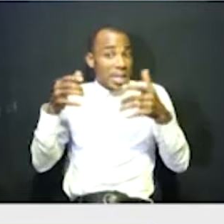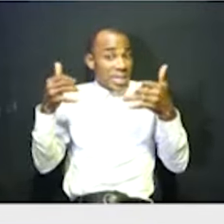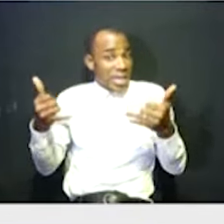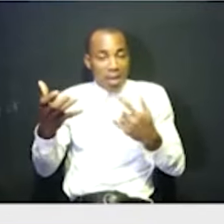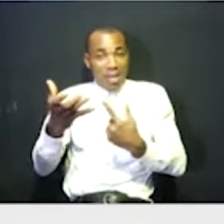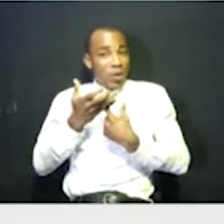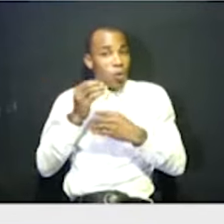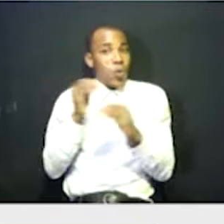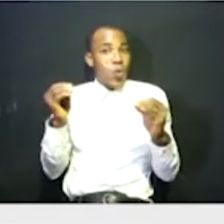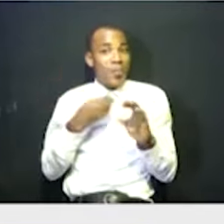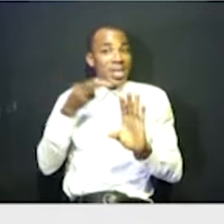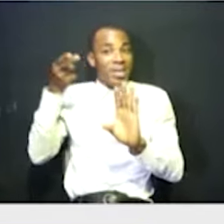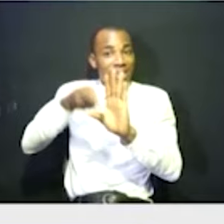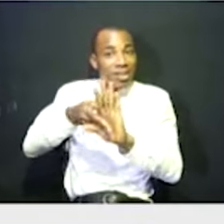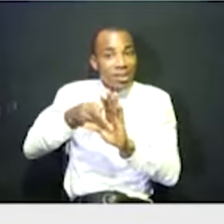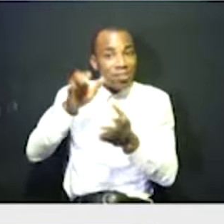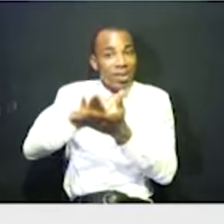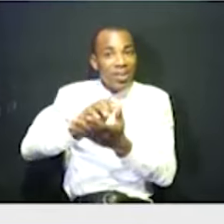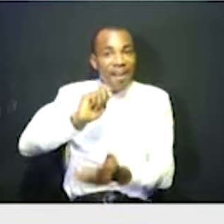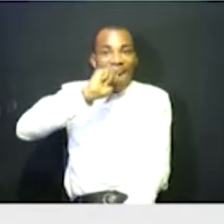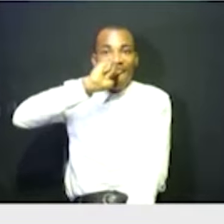part of it.